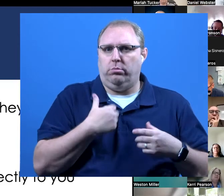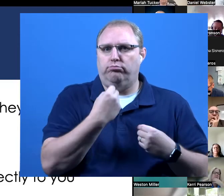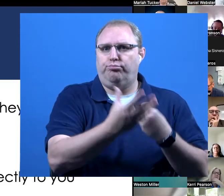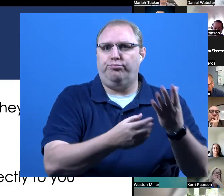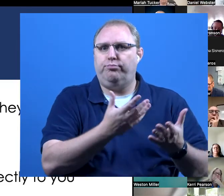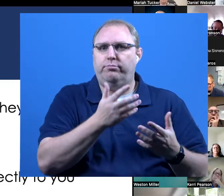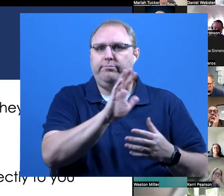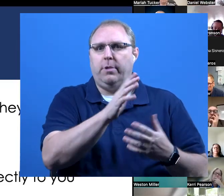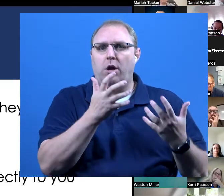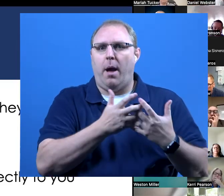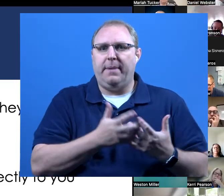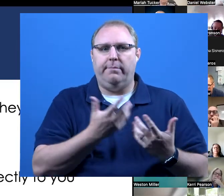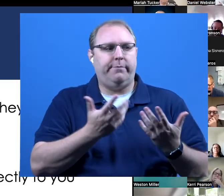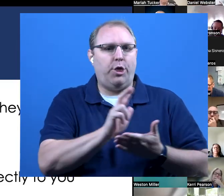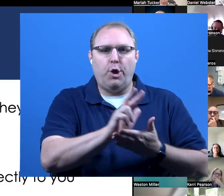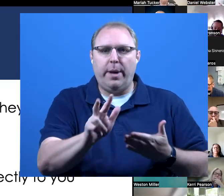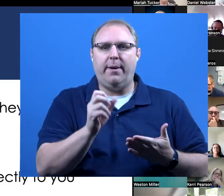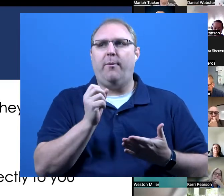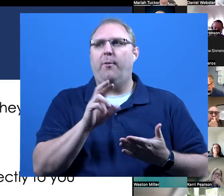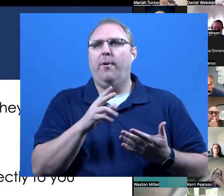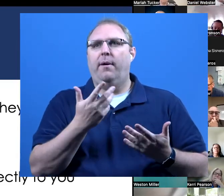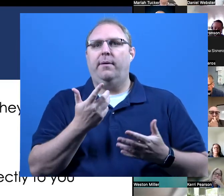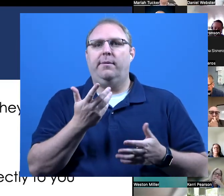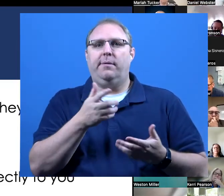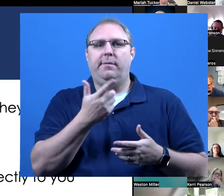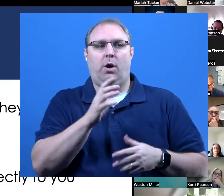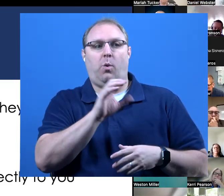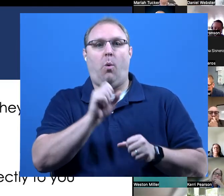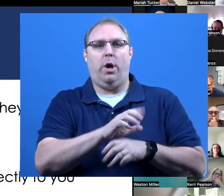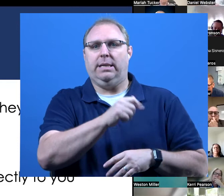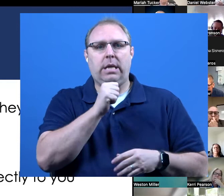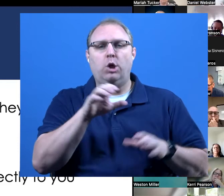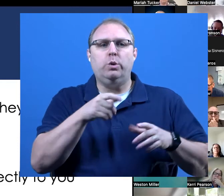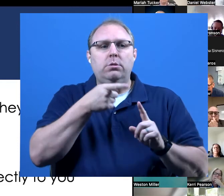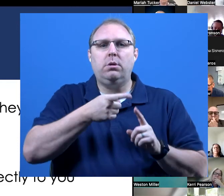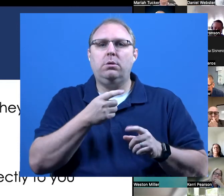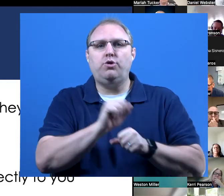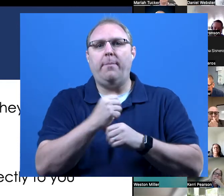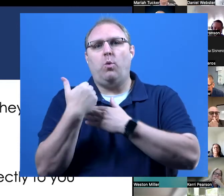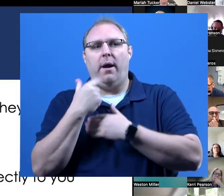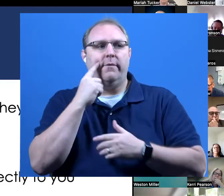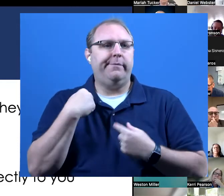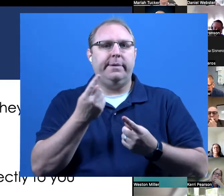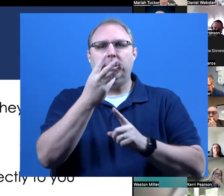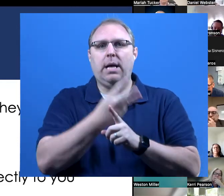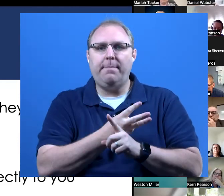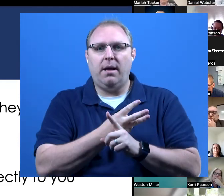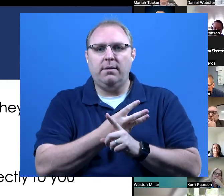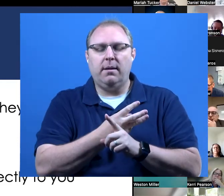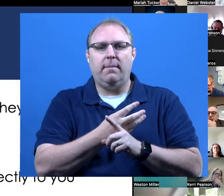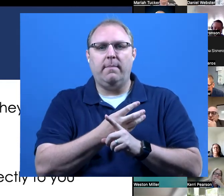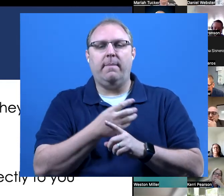6 months. And so that really then obviously says, I guess we can eliminate that essential function. So it becomes